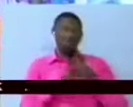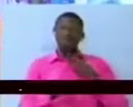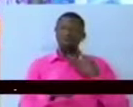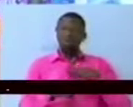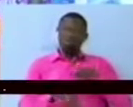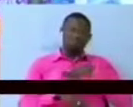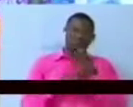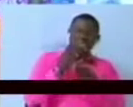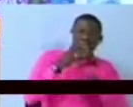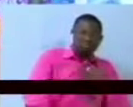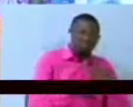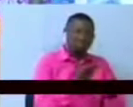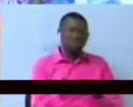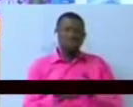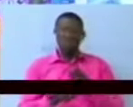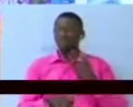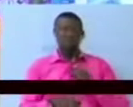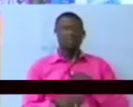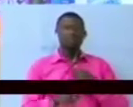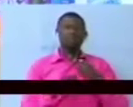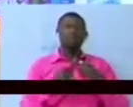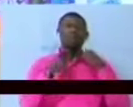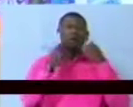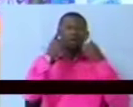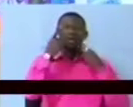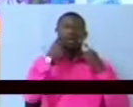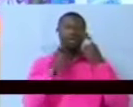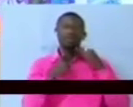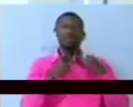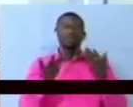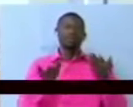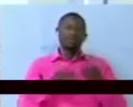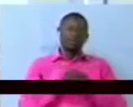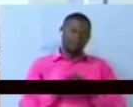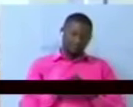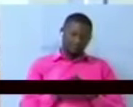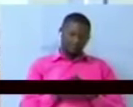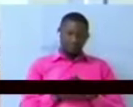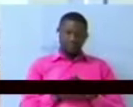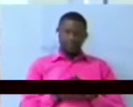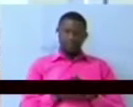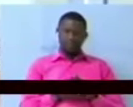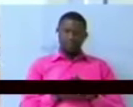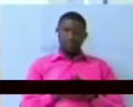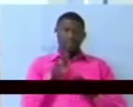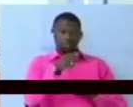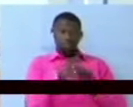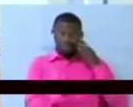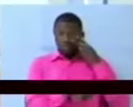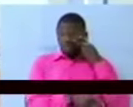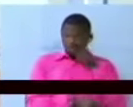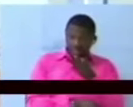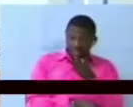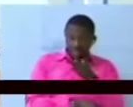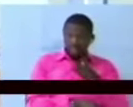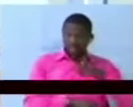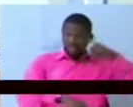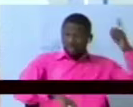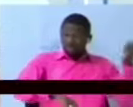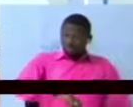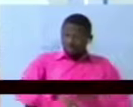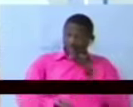them again if they don't stop the wailing and the crying. Did you see him hit anybody?